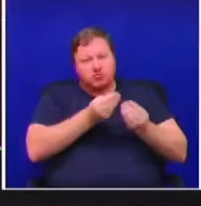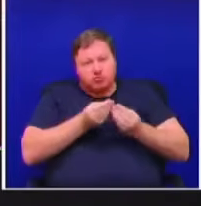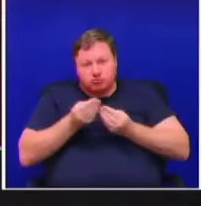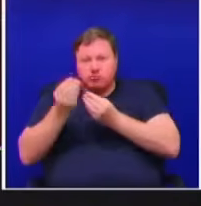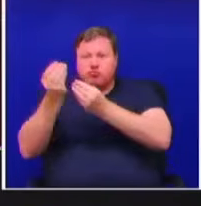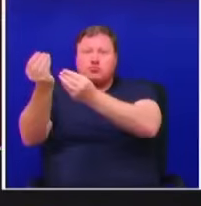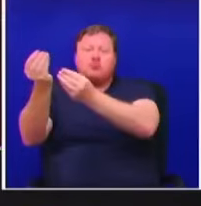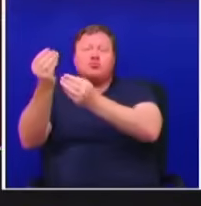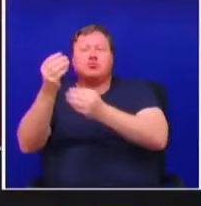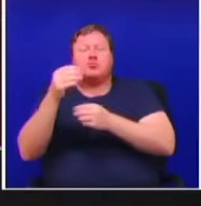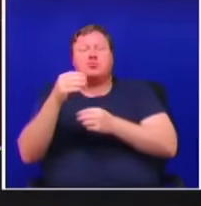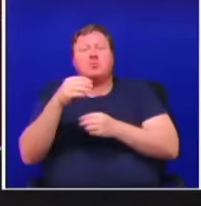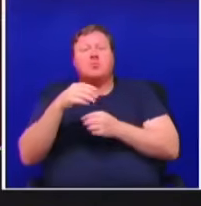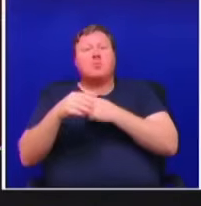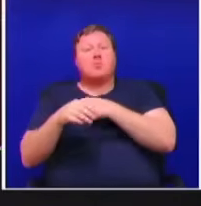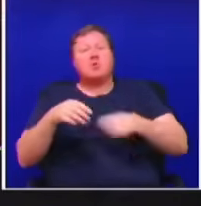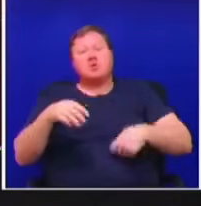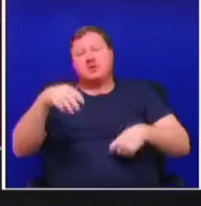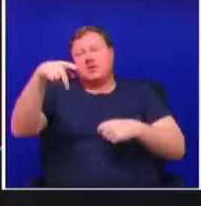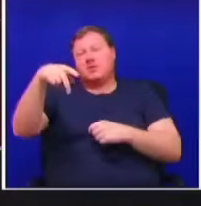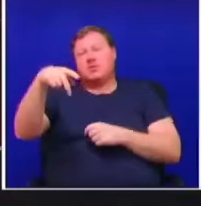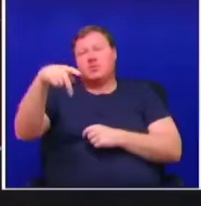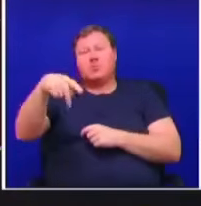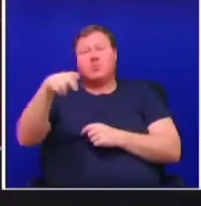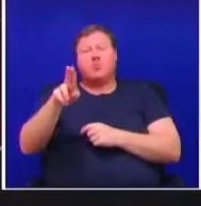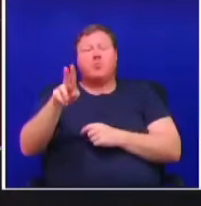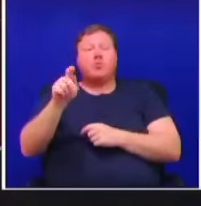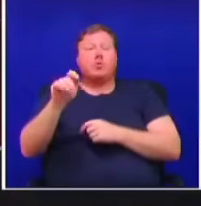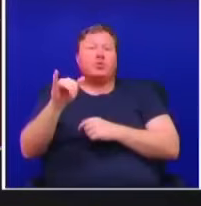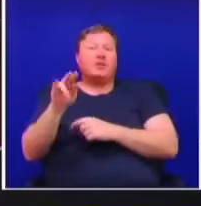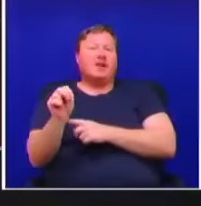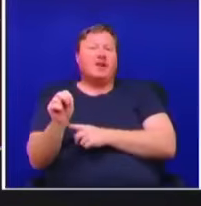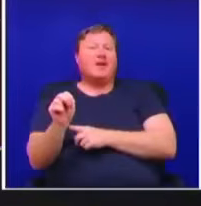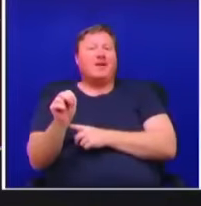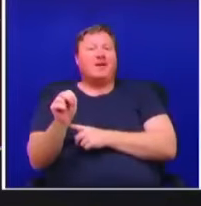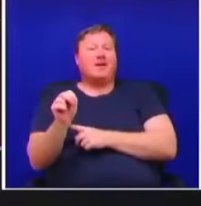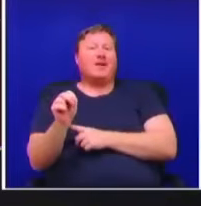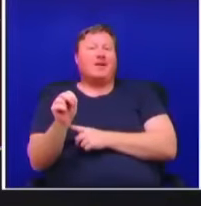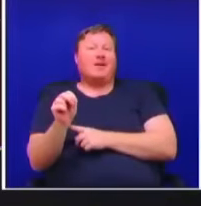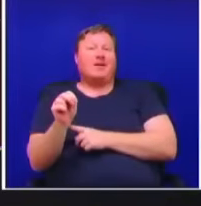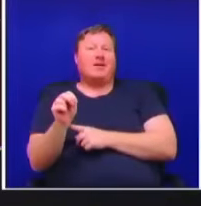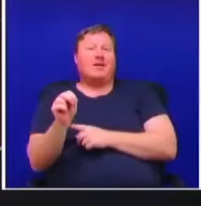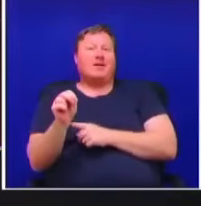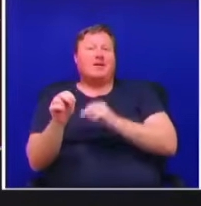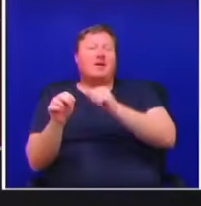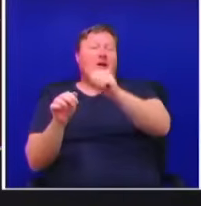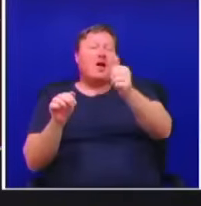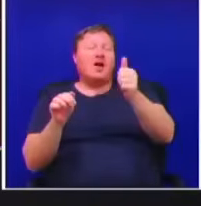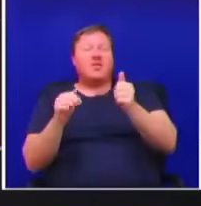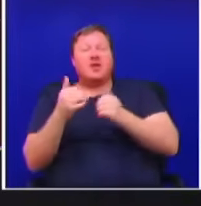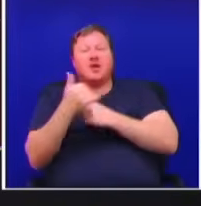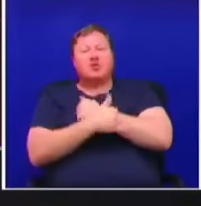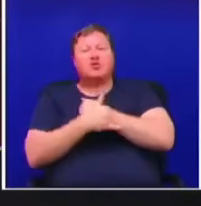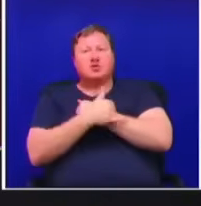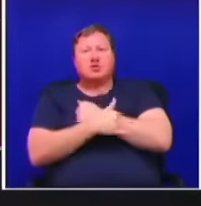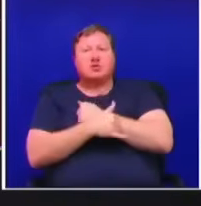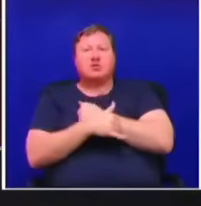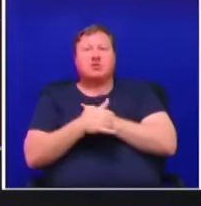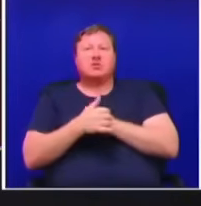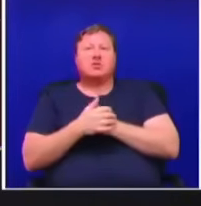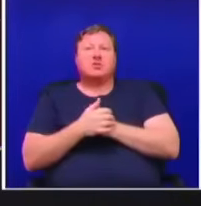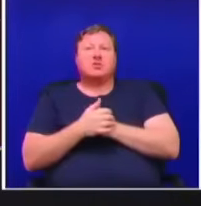to President Putin? And these are largely countries that had decided to